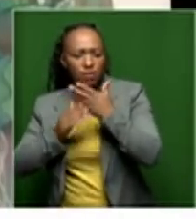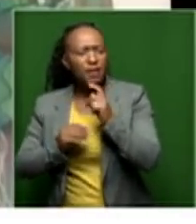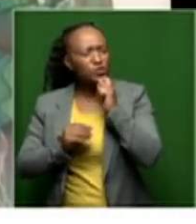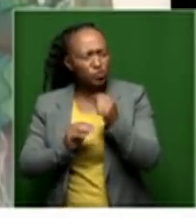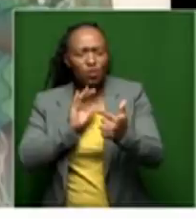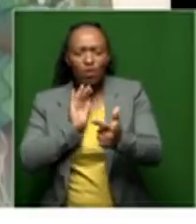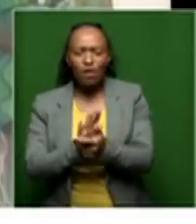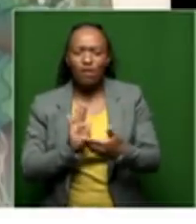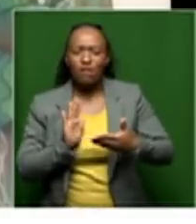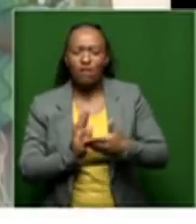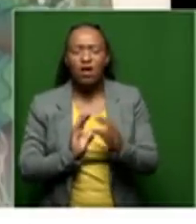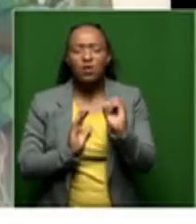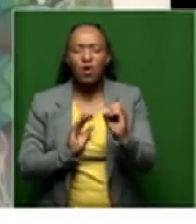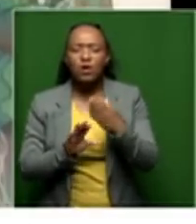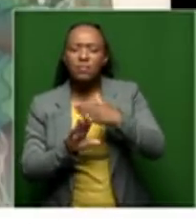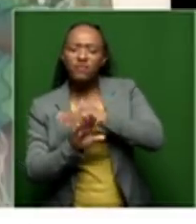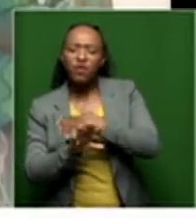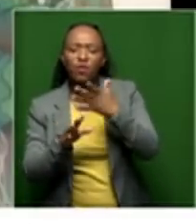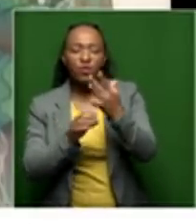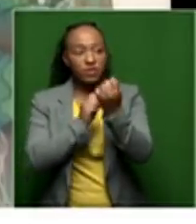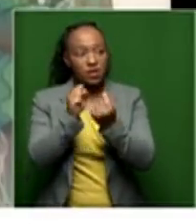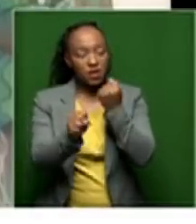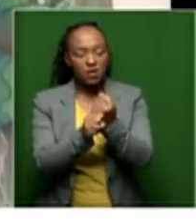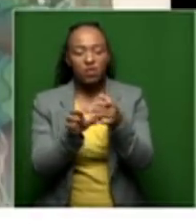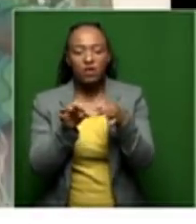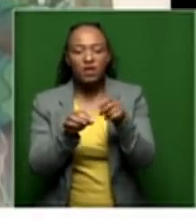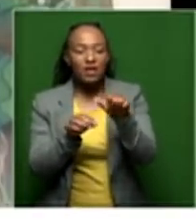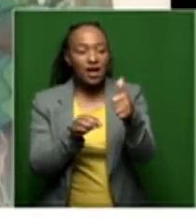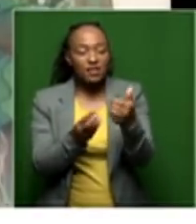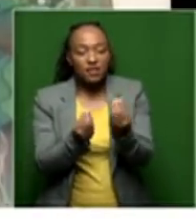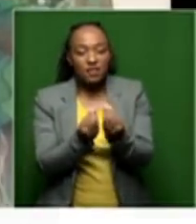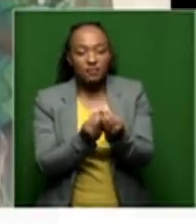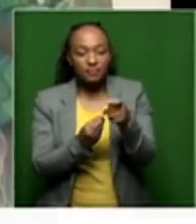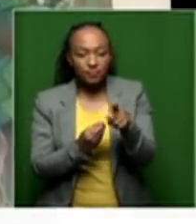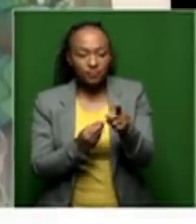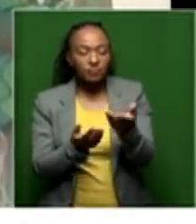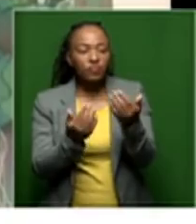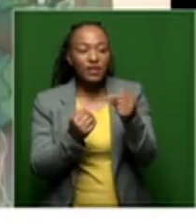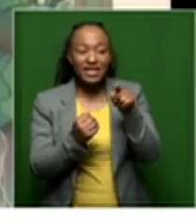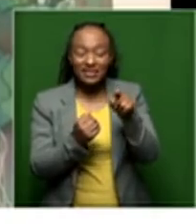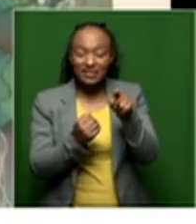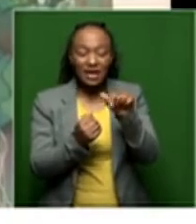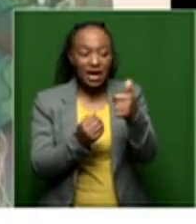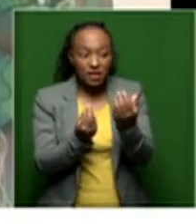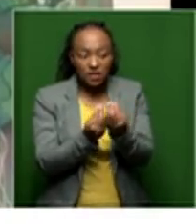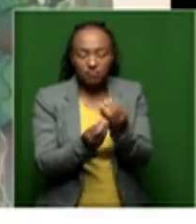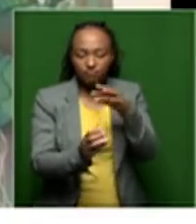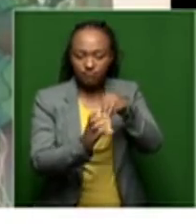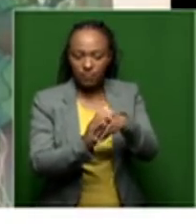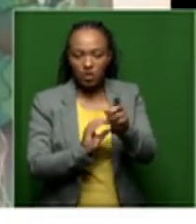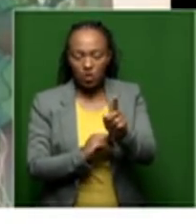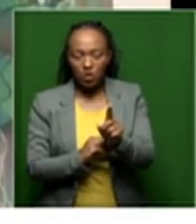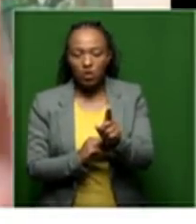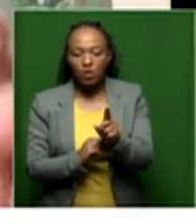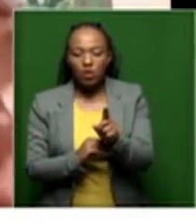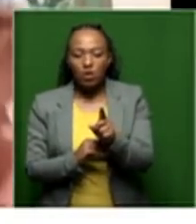this discussion earlier on in the year. And amongst other things, of course, was the fact that because we